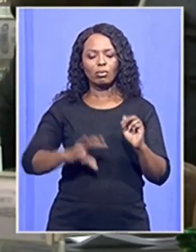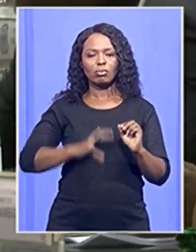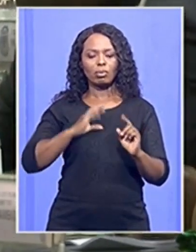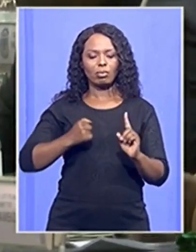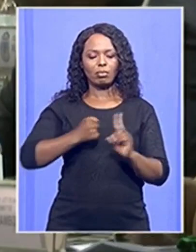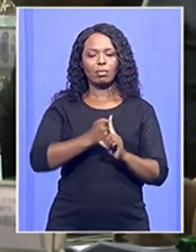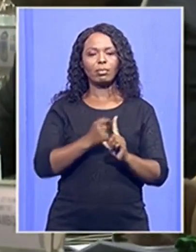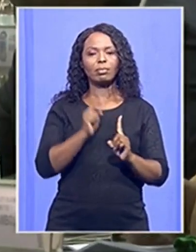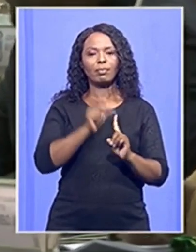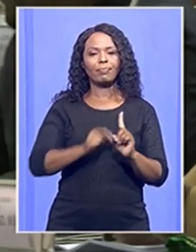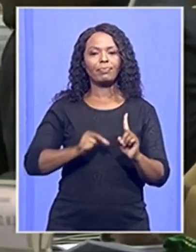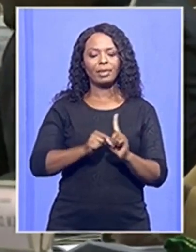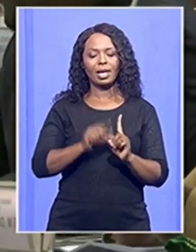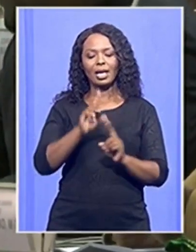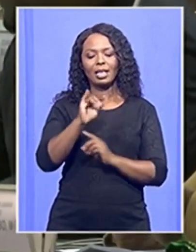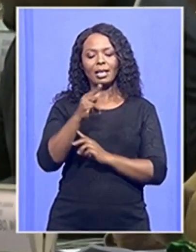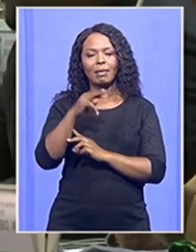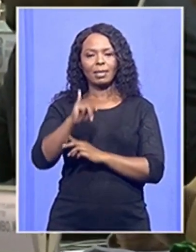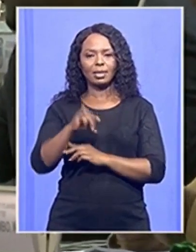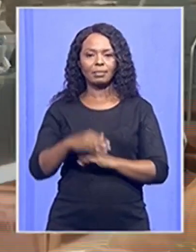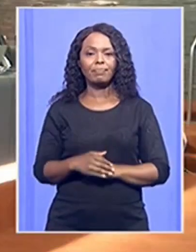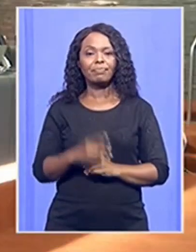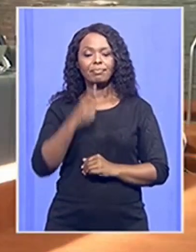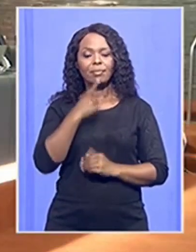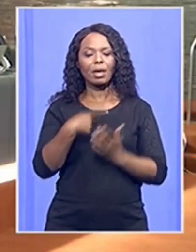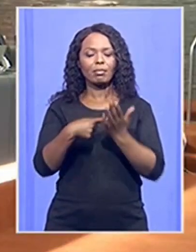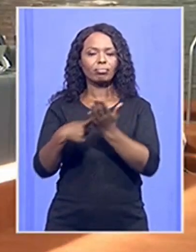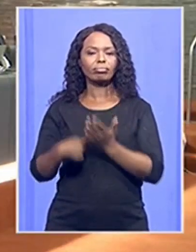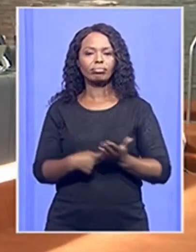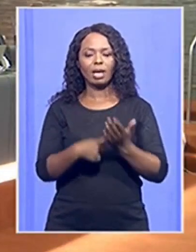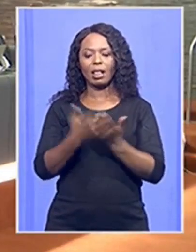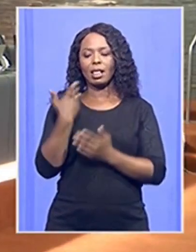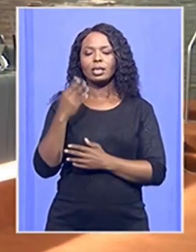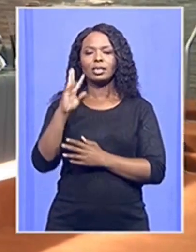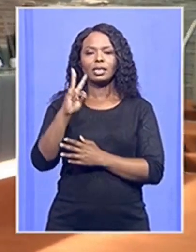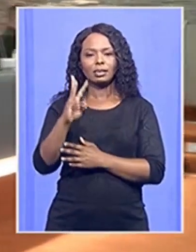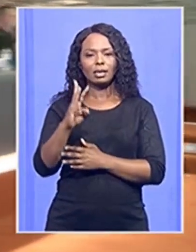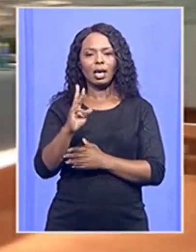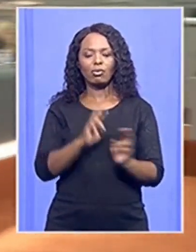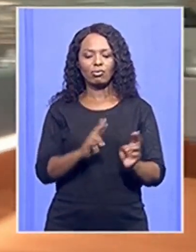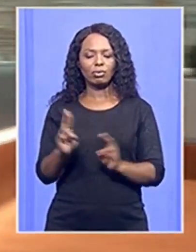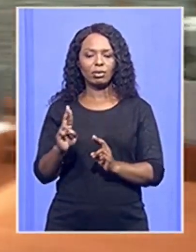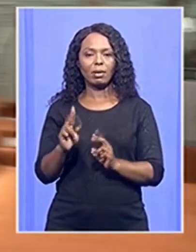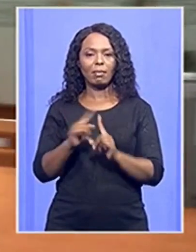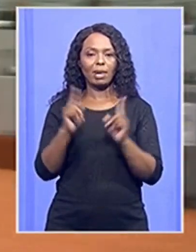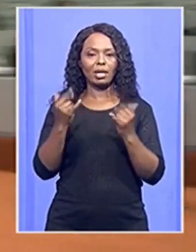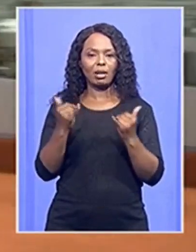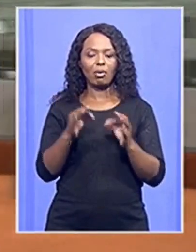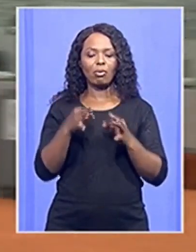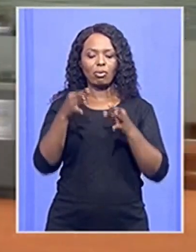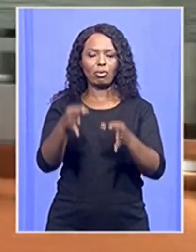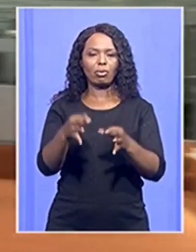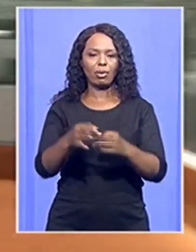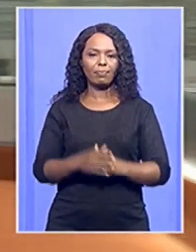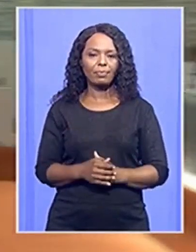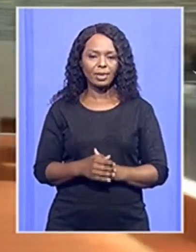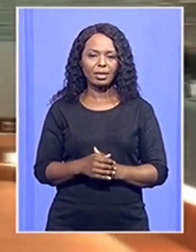le Dlamini le ne le rulaganyeditswe go kapo le reeditswe mo laboneng o fitileng. Le fa go le jalo kopano e